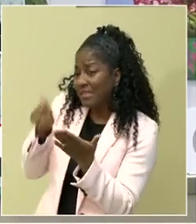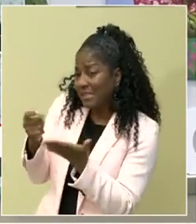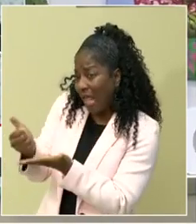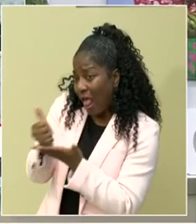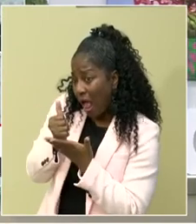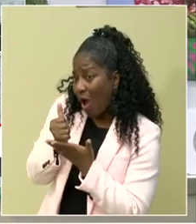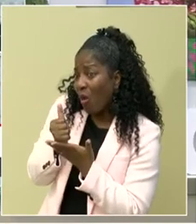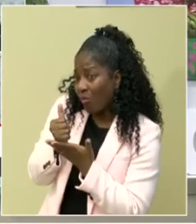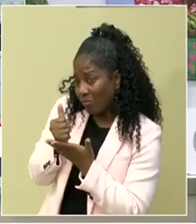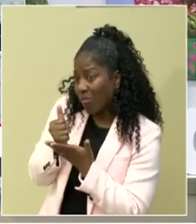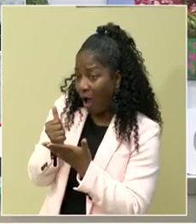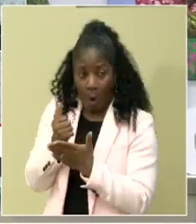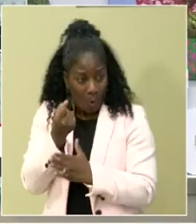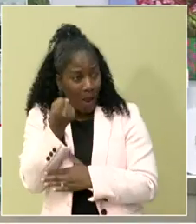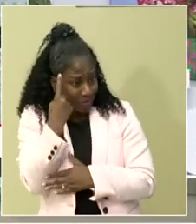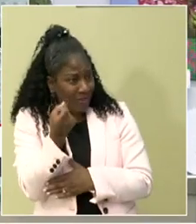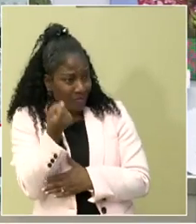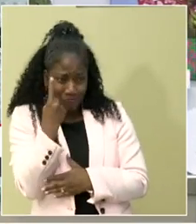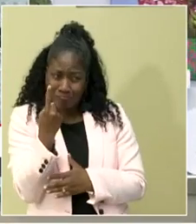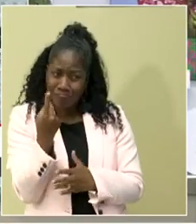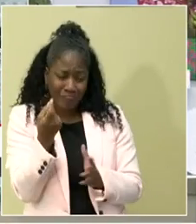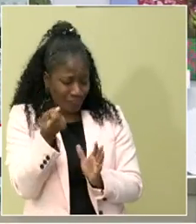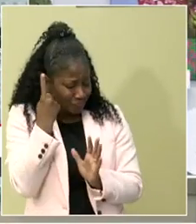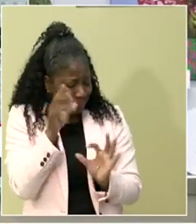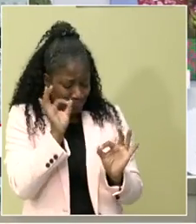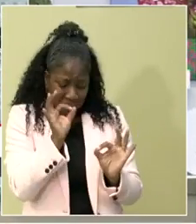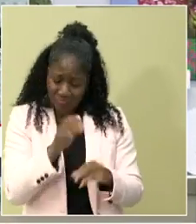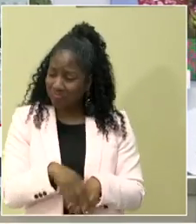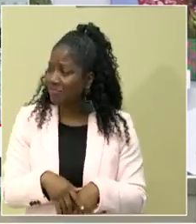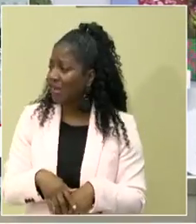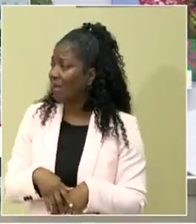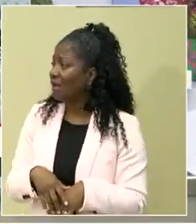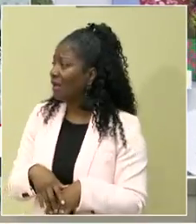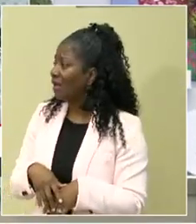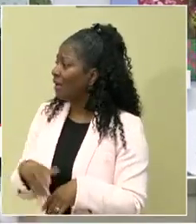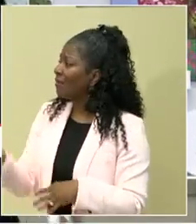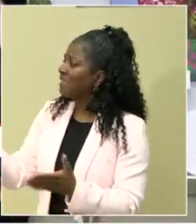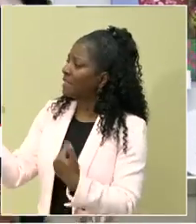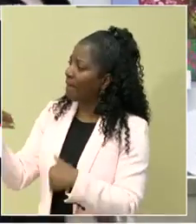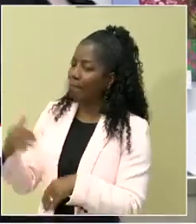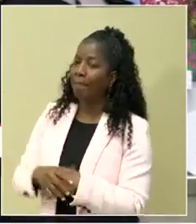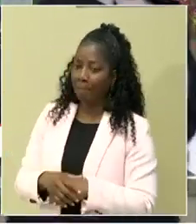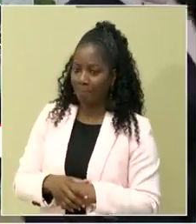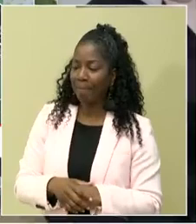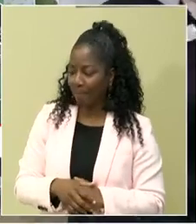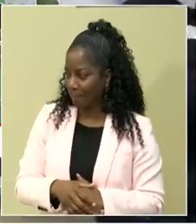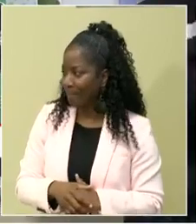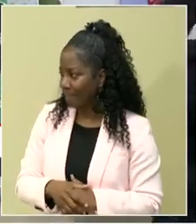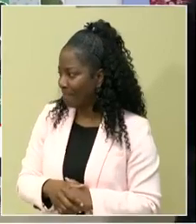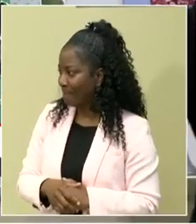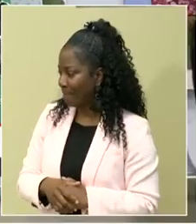with filling out the forms. Absolutely. You can come up here, please.